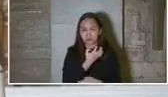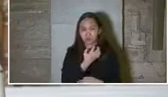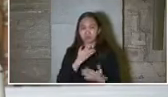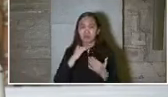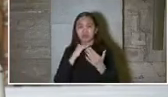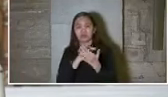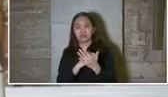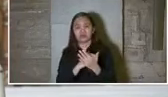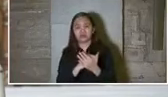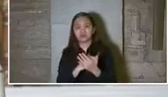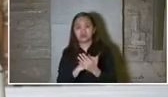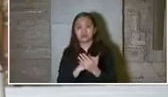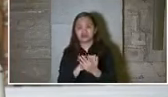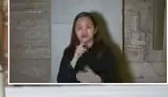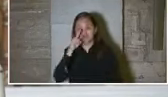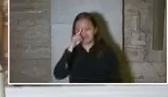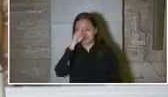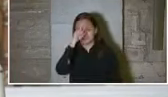sa inis?